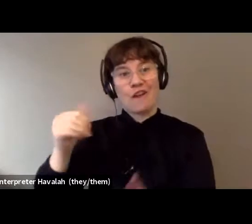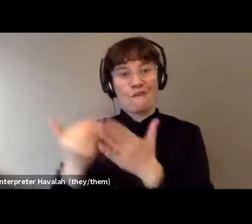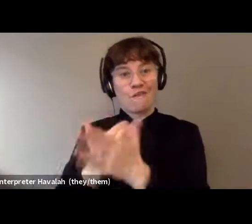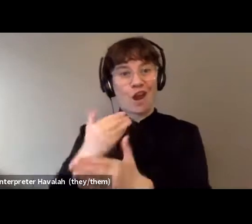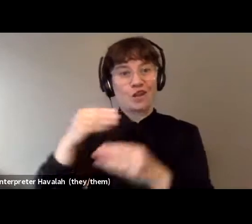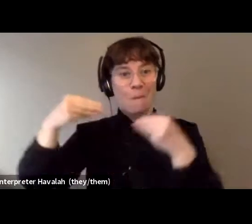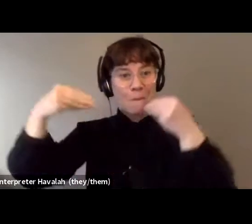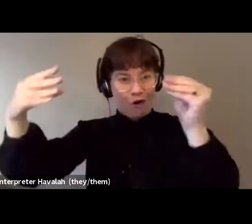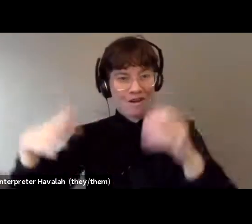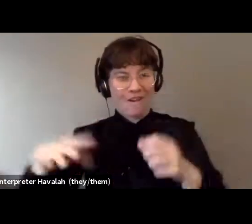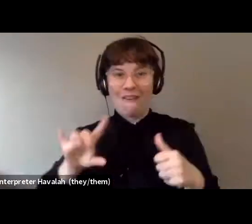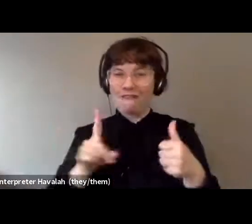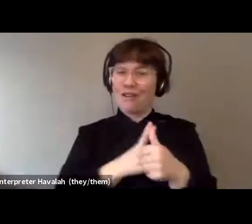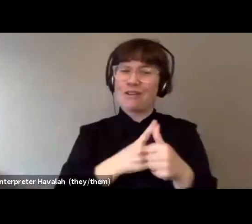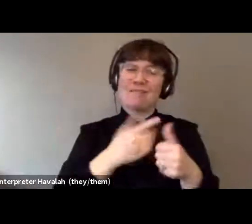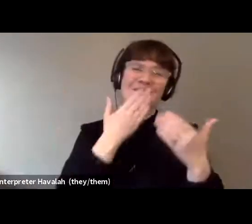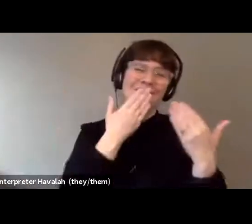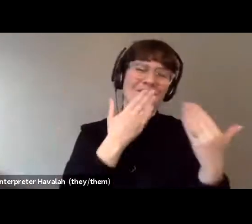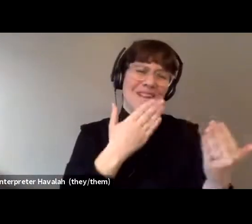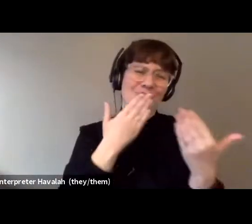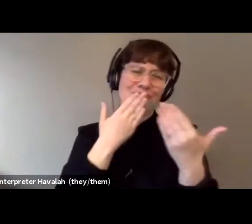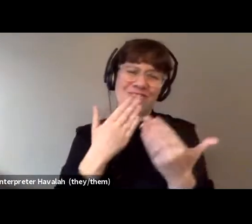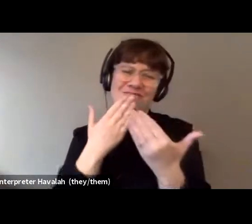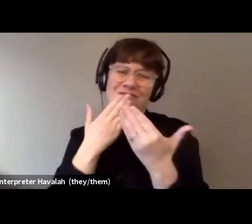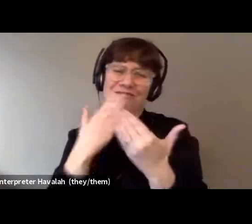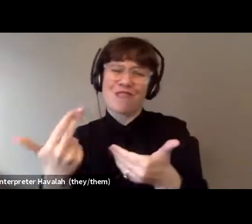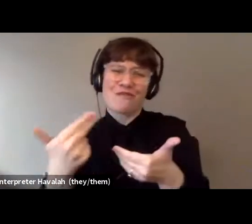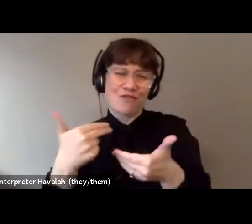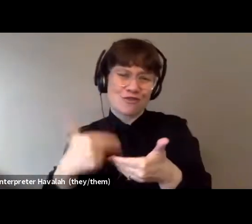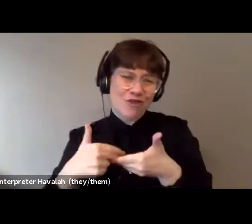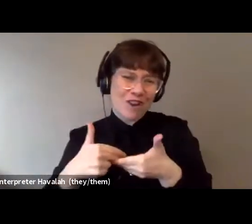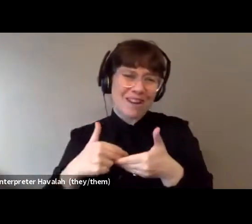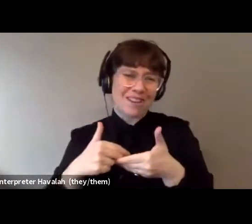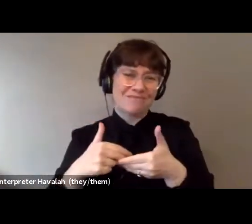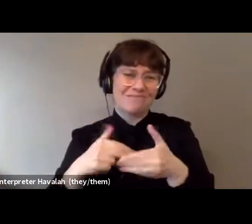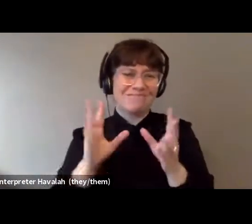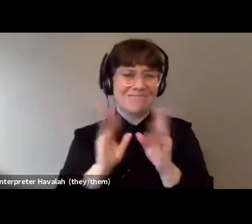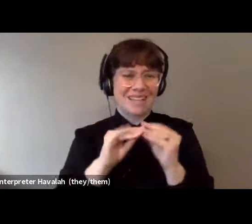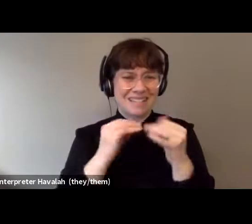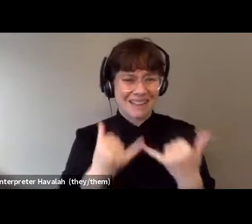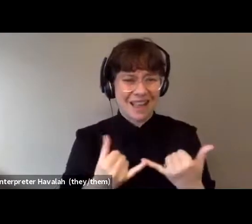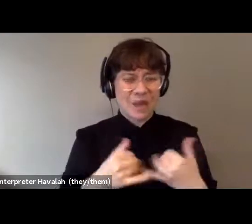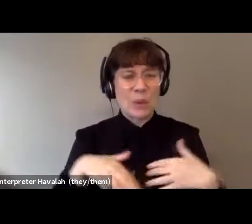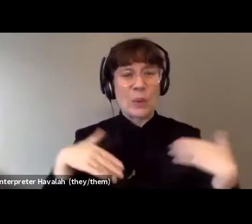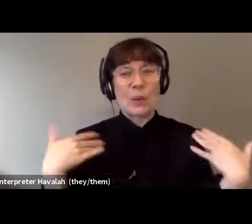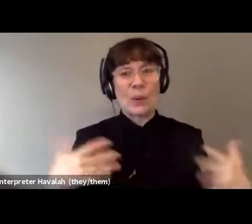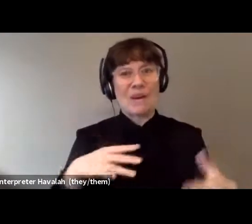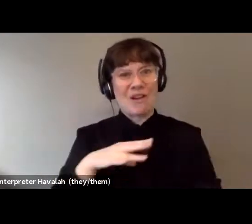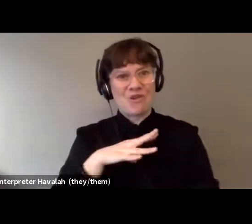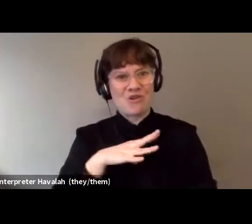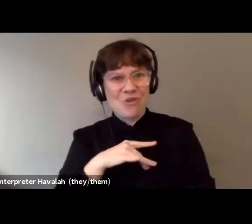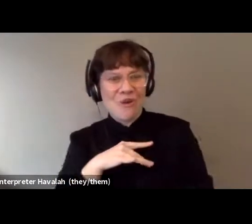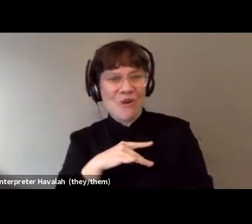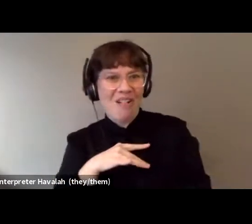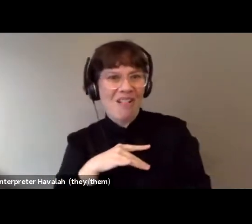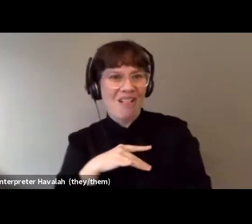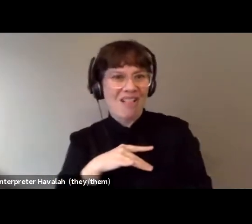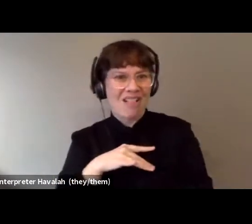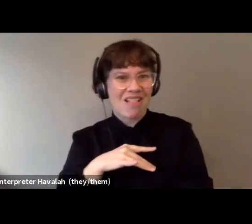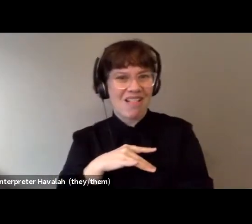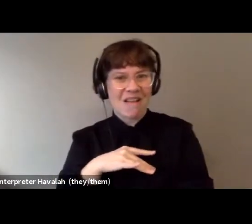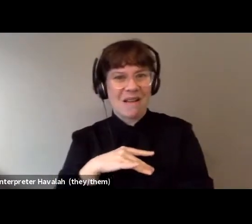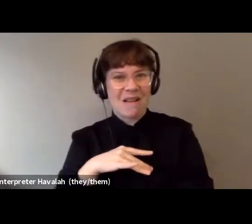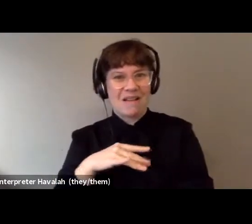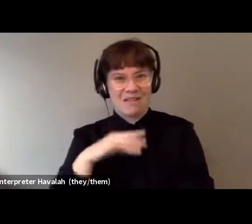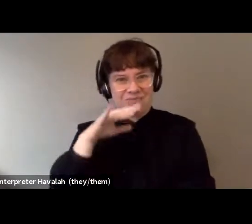First, I want to say thank you for joining this session today. It's kind of cool that people think that I have interesting things